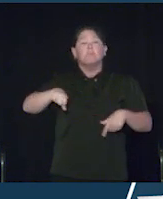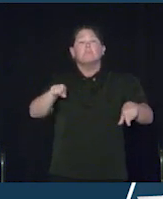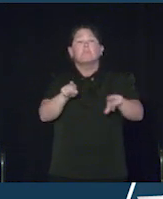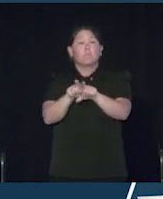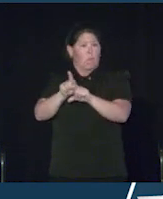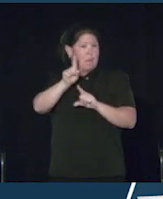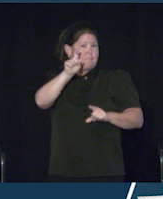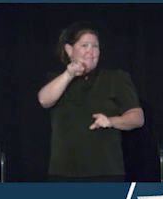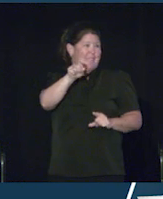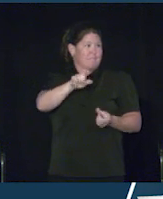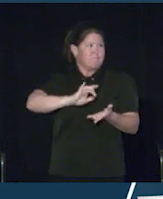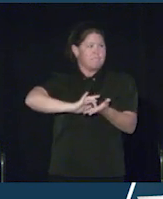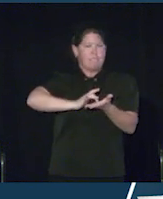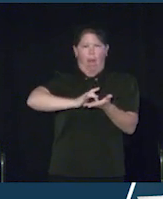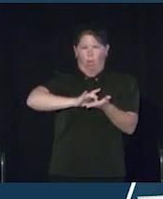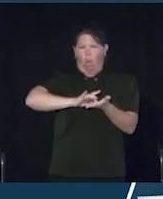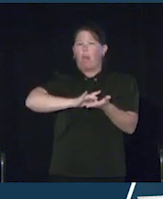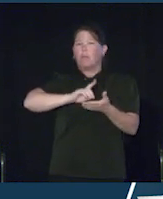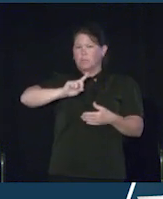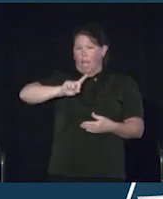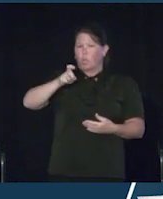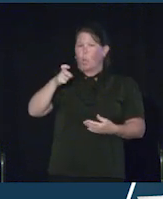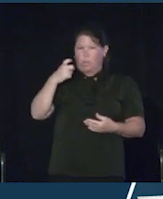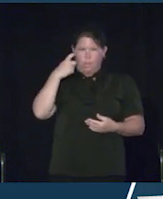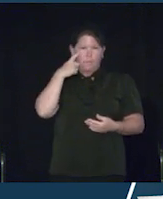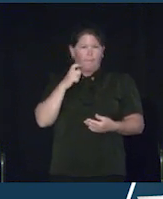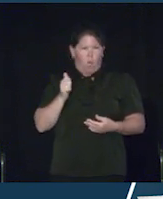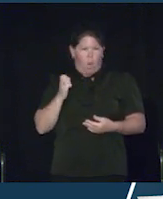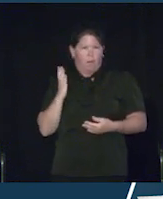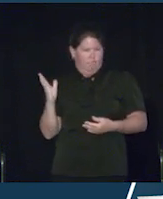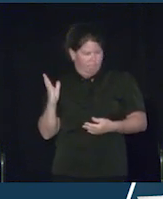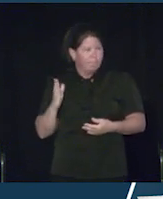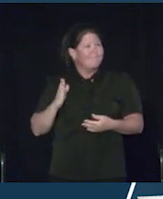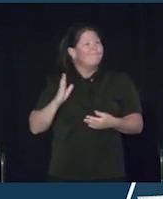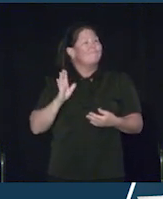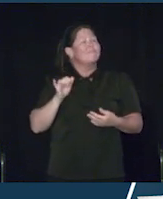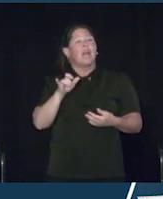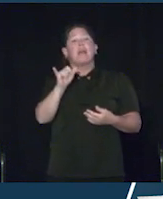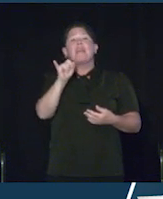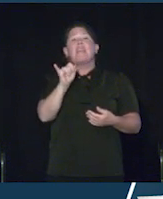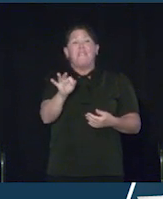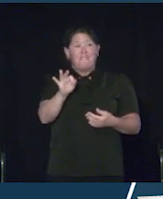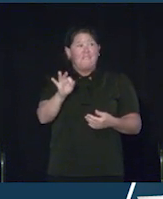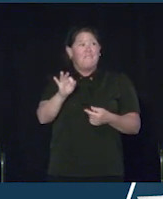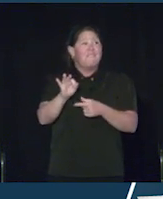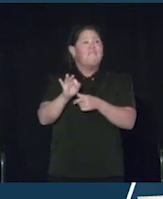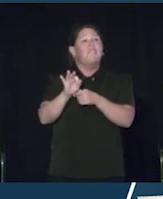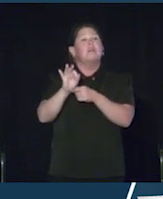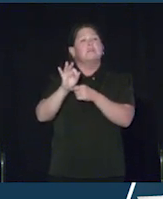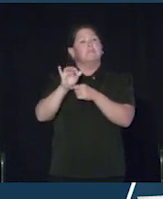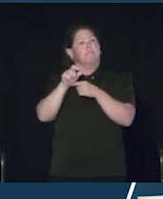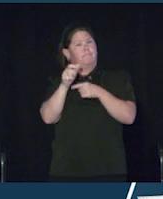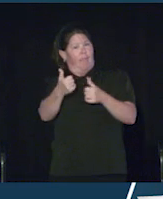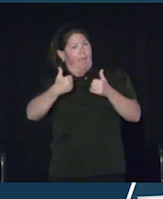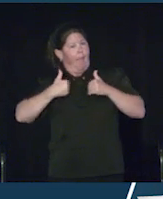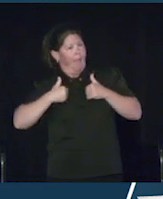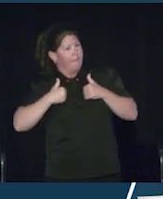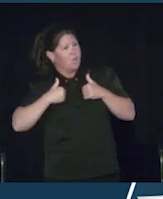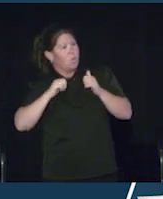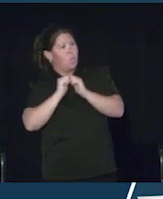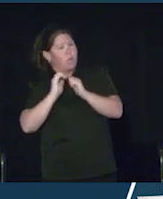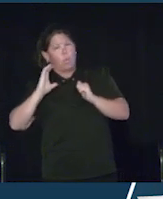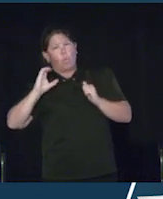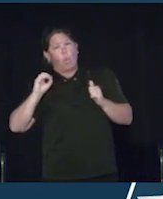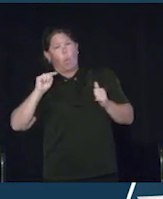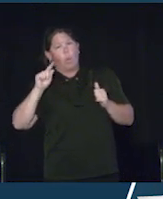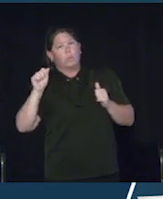of spina bifida cystica or myelomeningocele. Individuals with spina bifida occulta are not eligible to receive